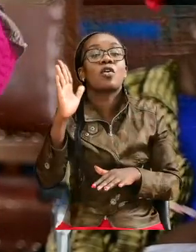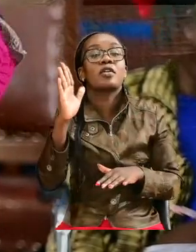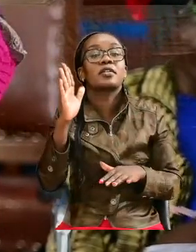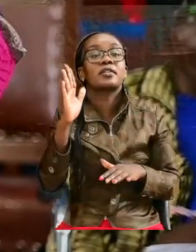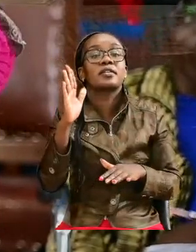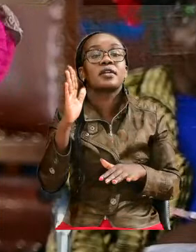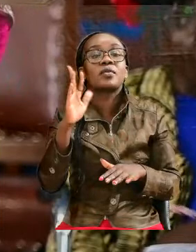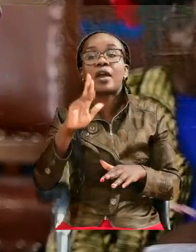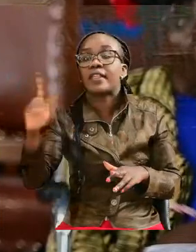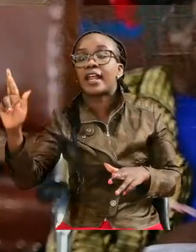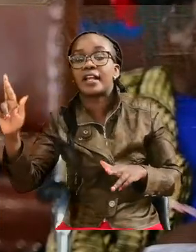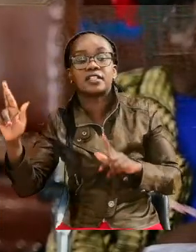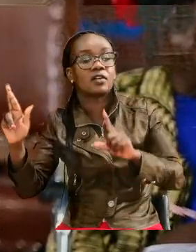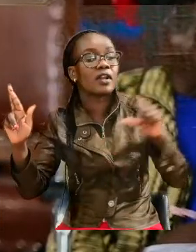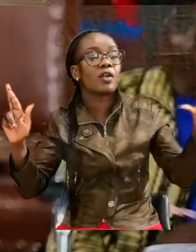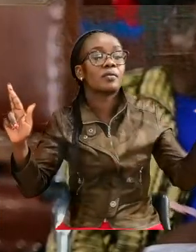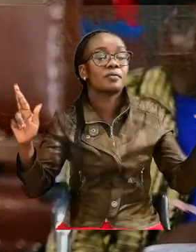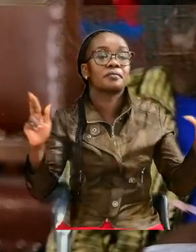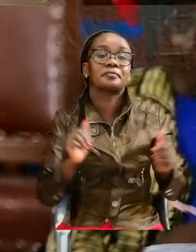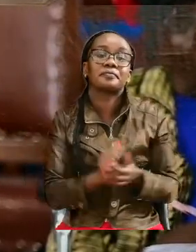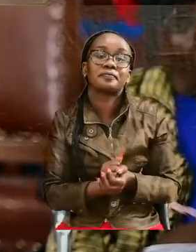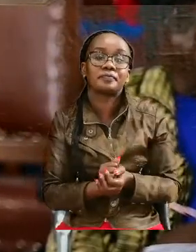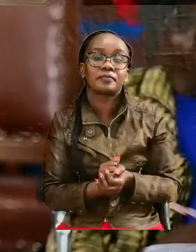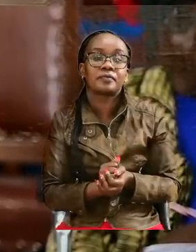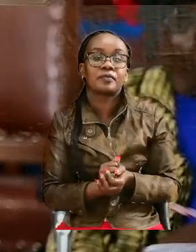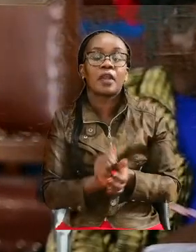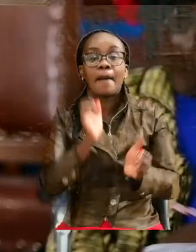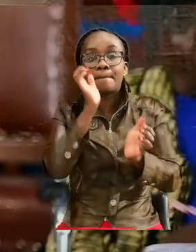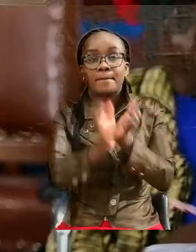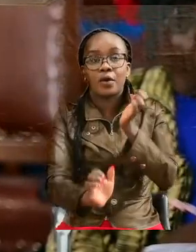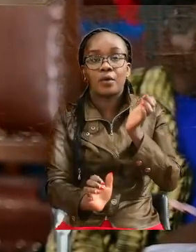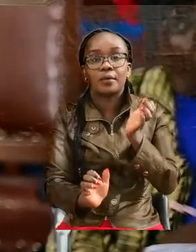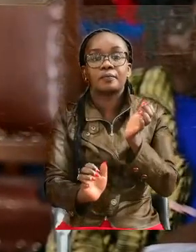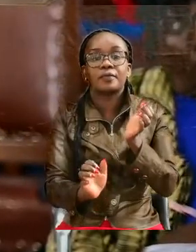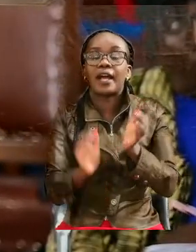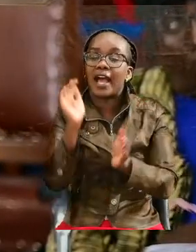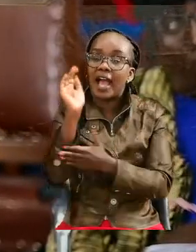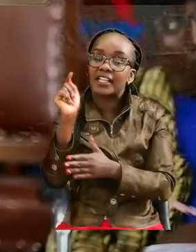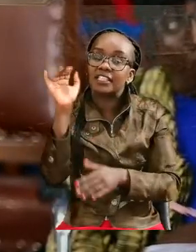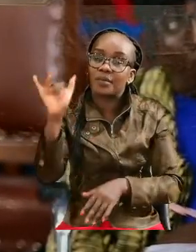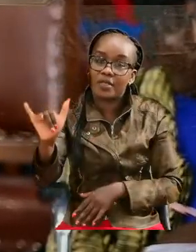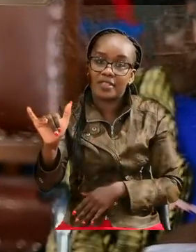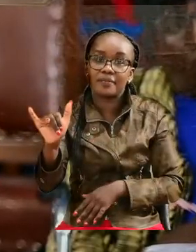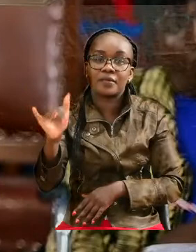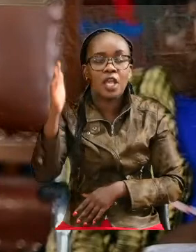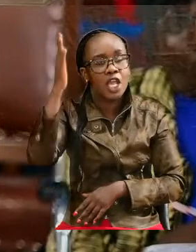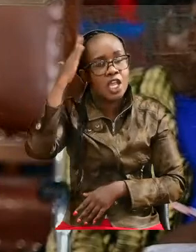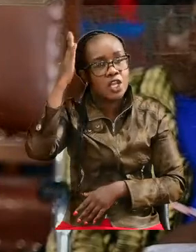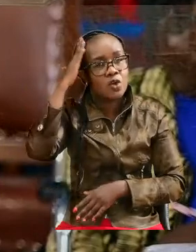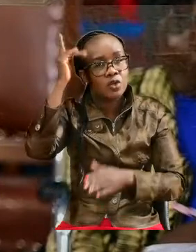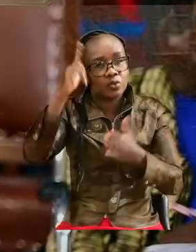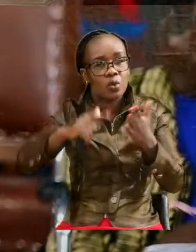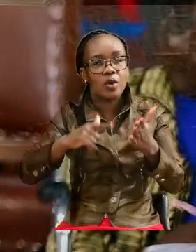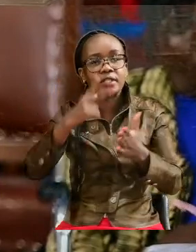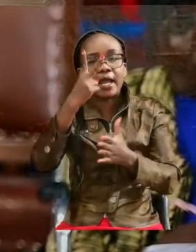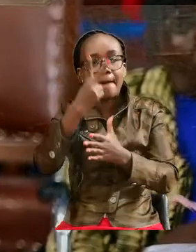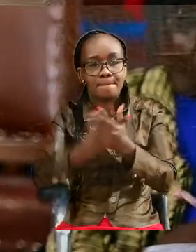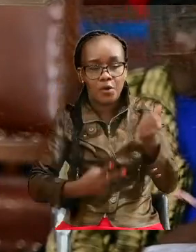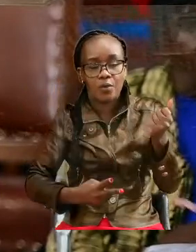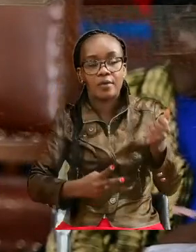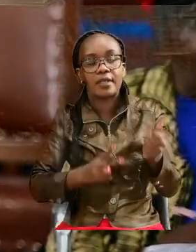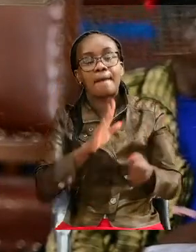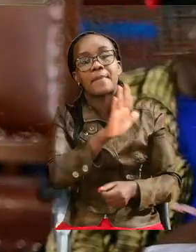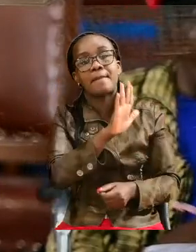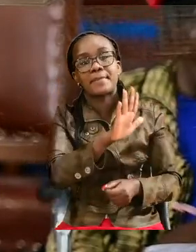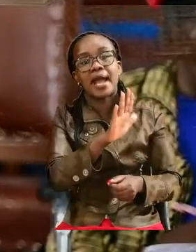on the right or on the wrong. Paul thanks God for Timothy. He knows that both he and Timothy